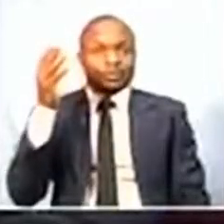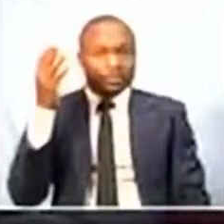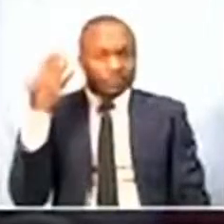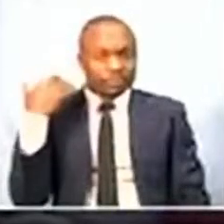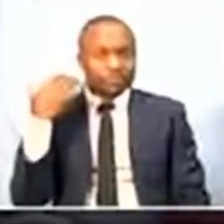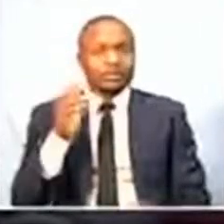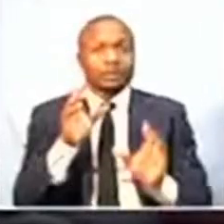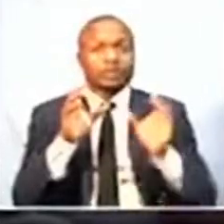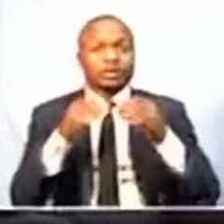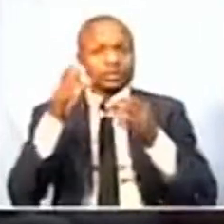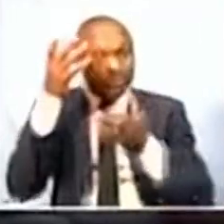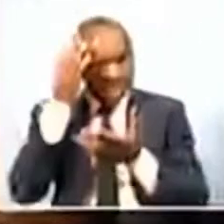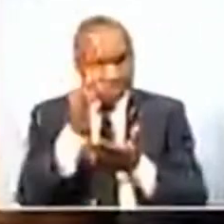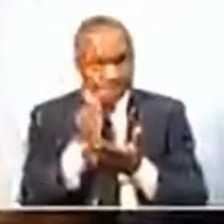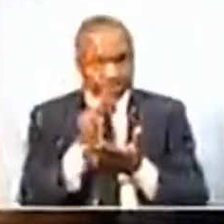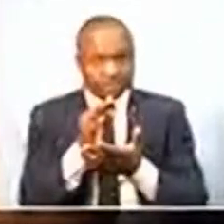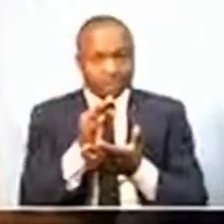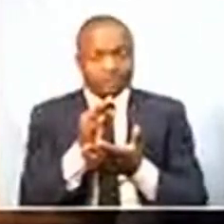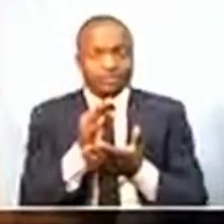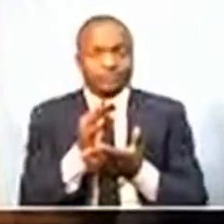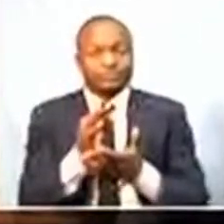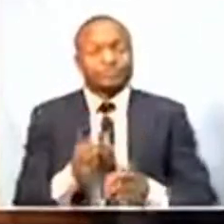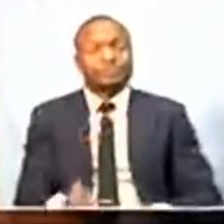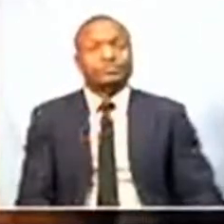SIWANG'ANDU. Thank you.